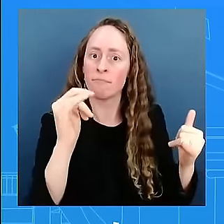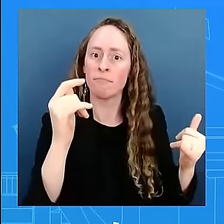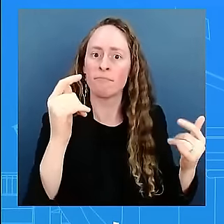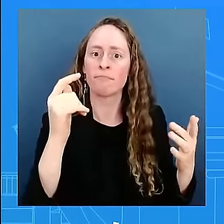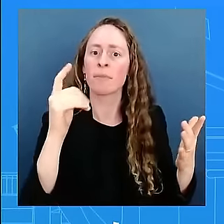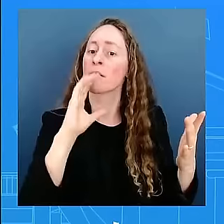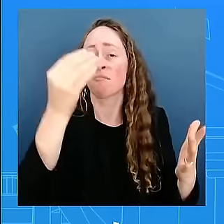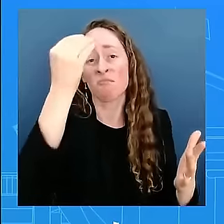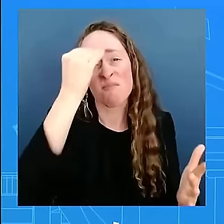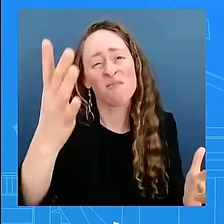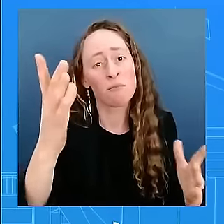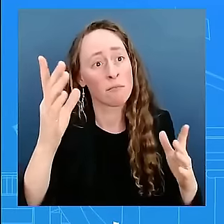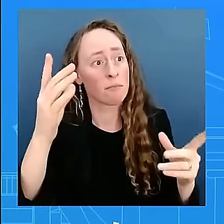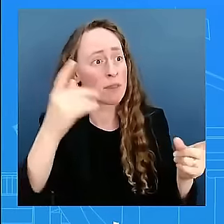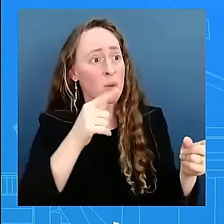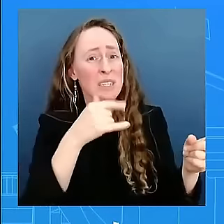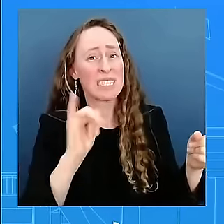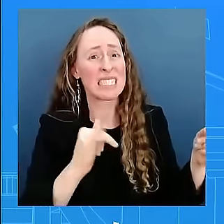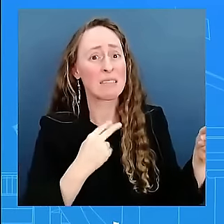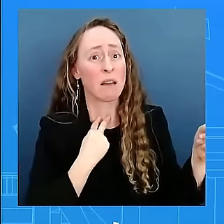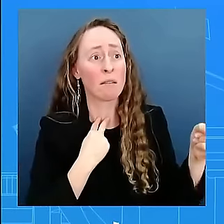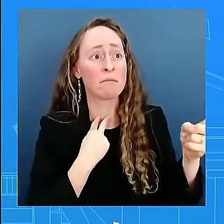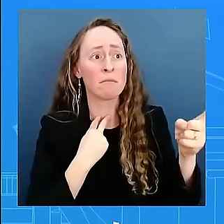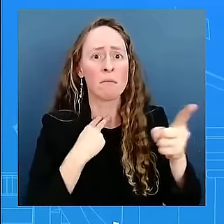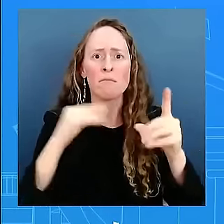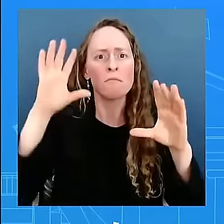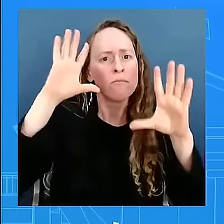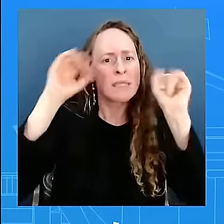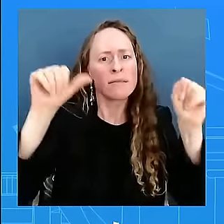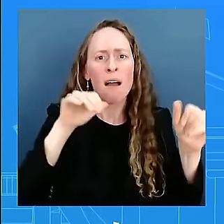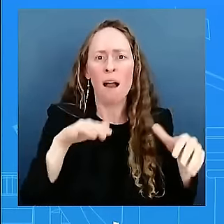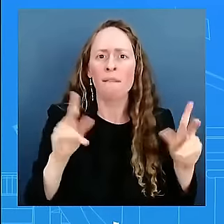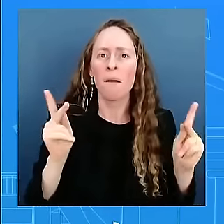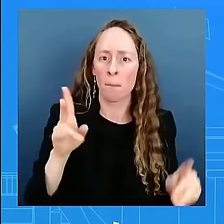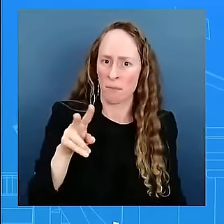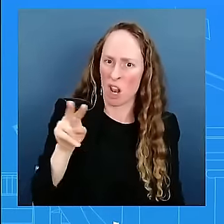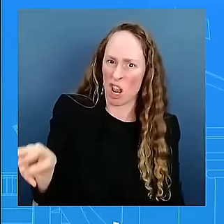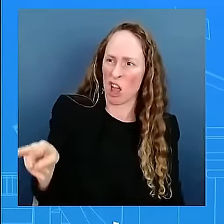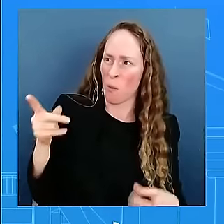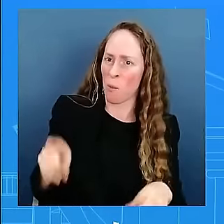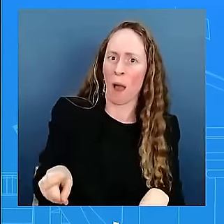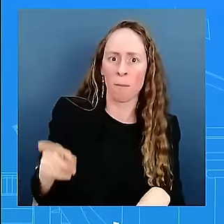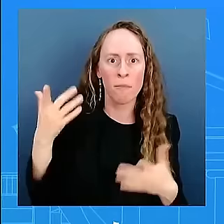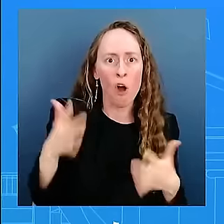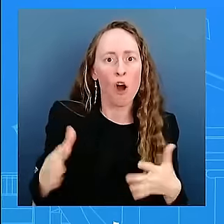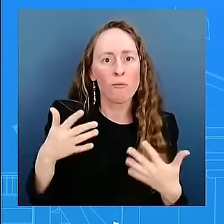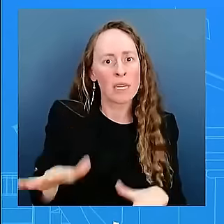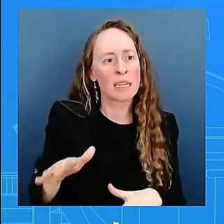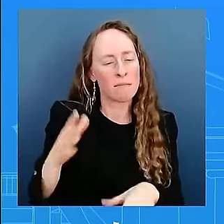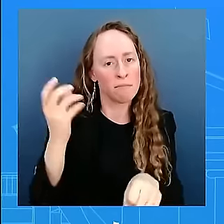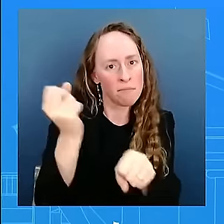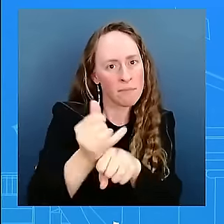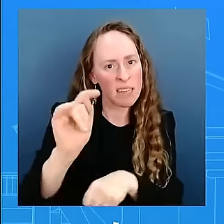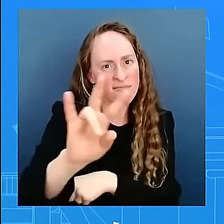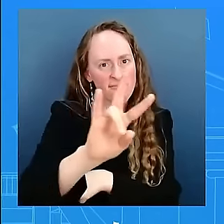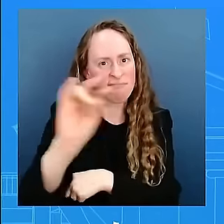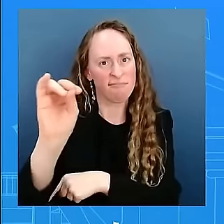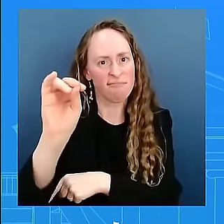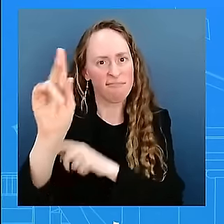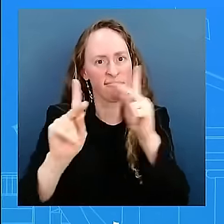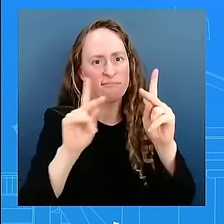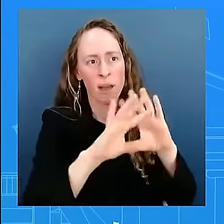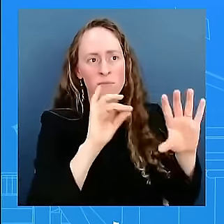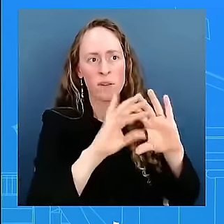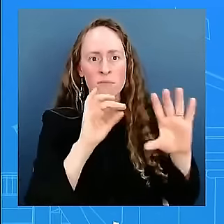is a perfect example. Bringing home 70 Americans over the last 3.5 years is a perfect example of this president being committed